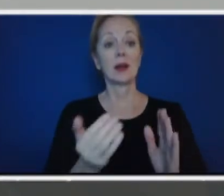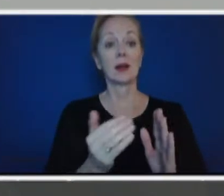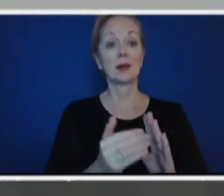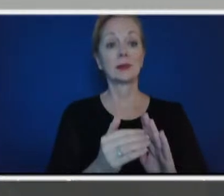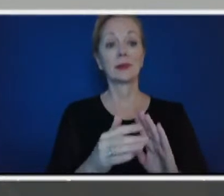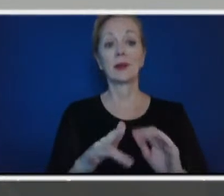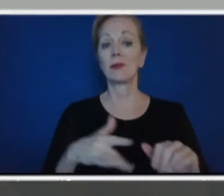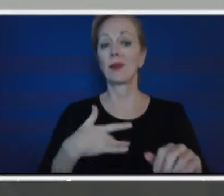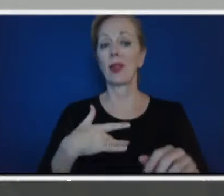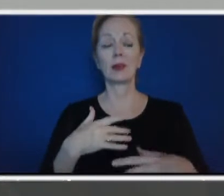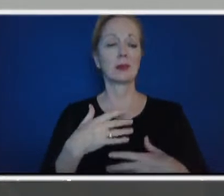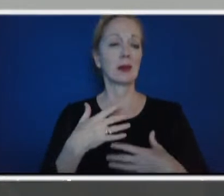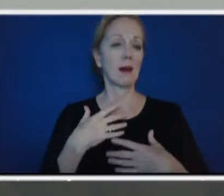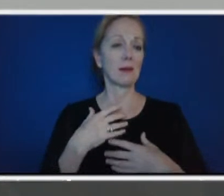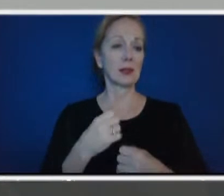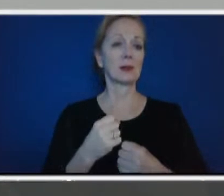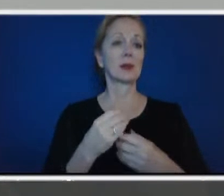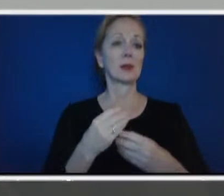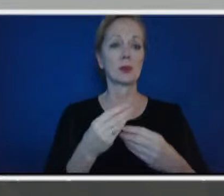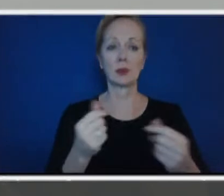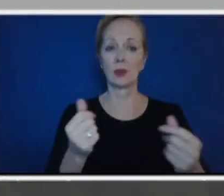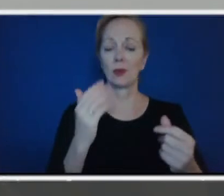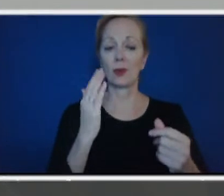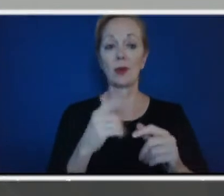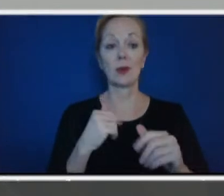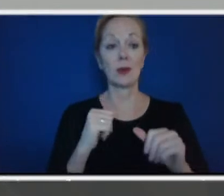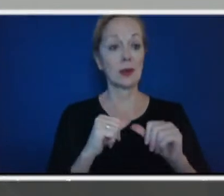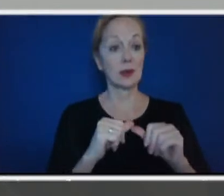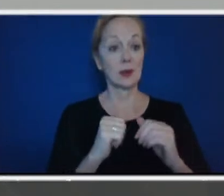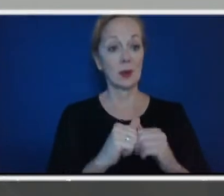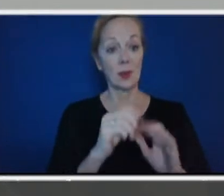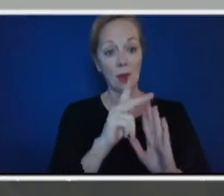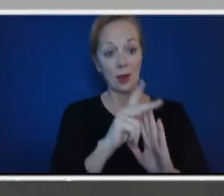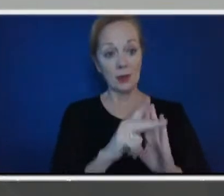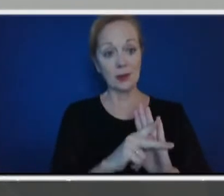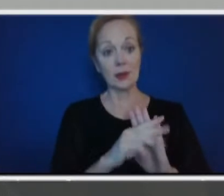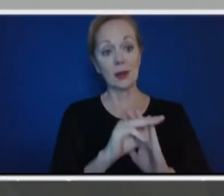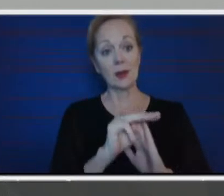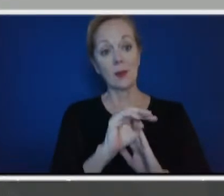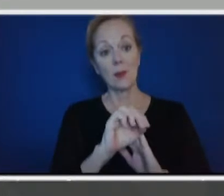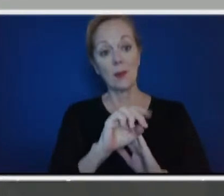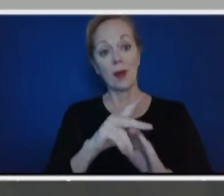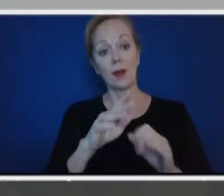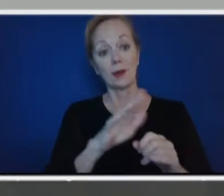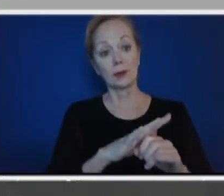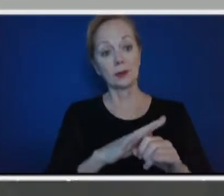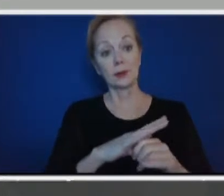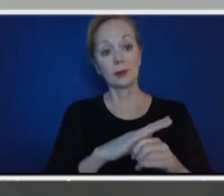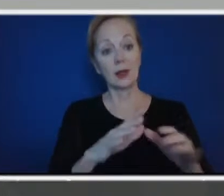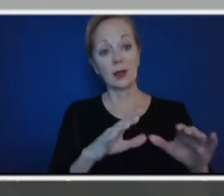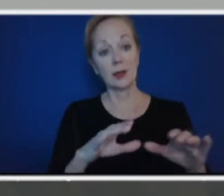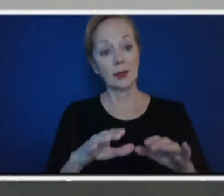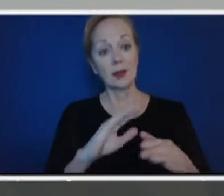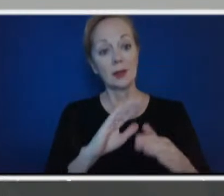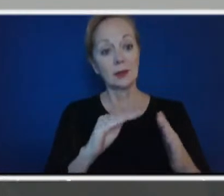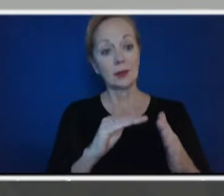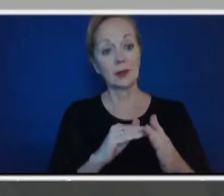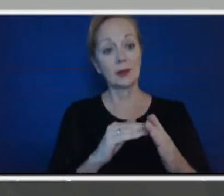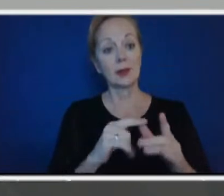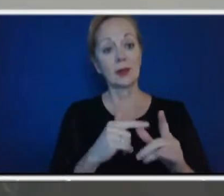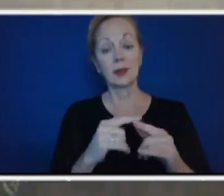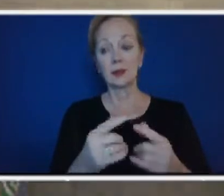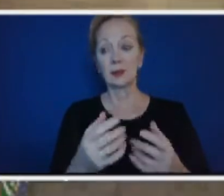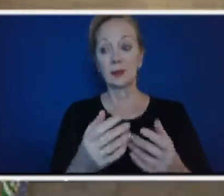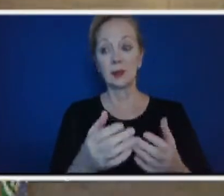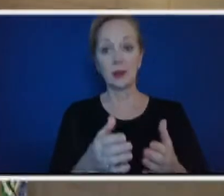fully confident those will be resolved. It is consistent with the policy map recommendation for Regional Activity Center, and we'll be happy to take questions following